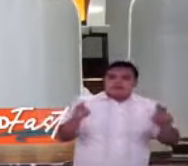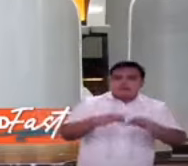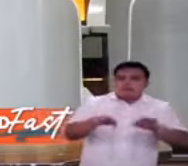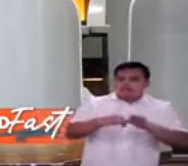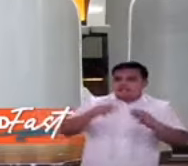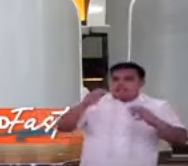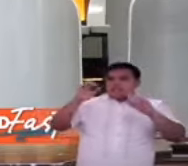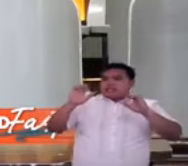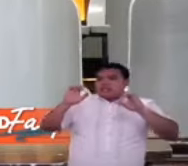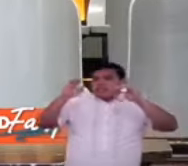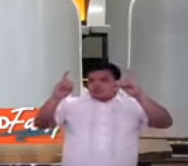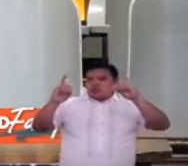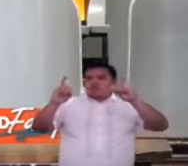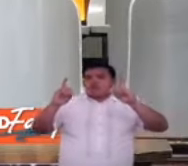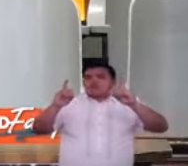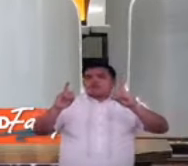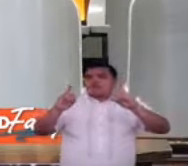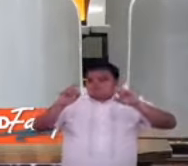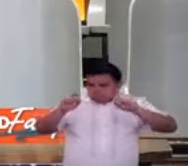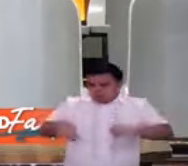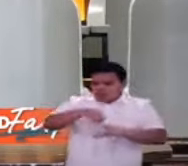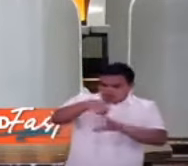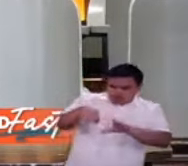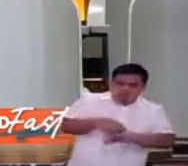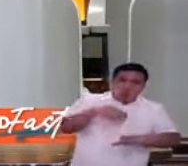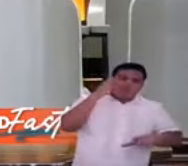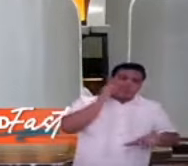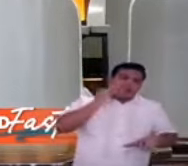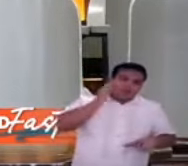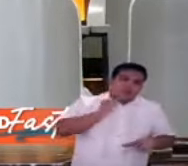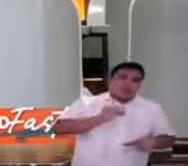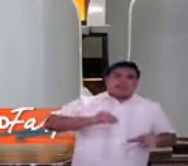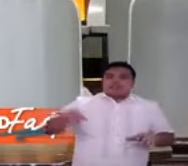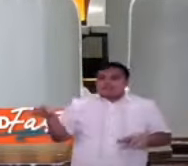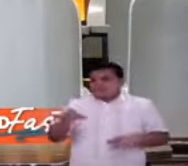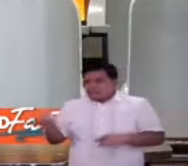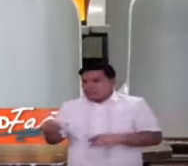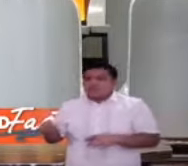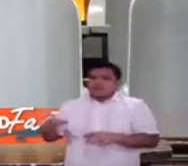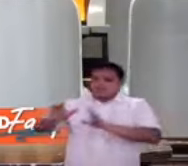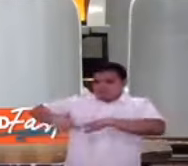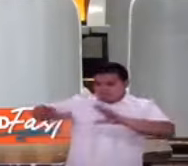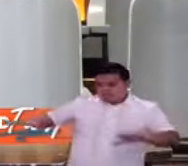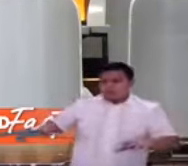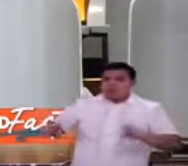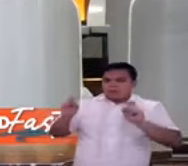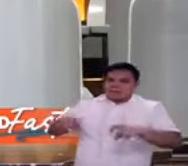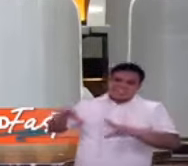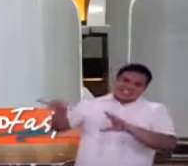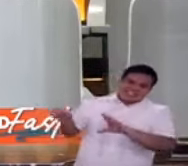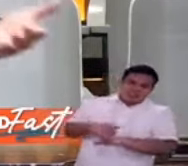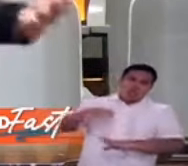academics. You must engage. And our children are like that. We